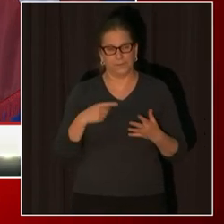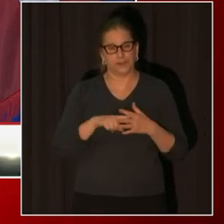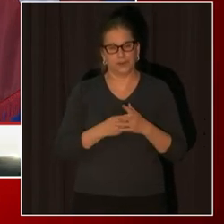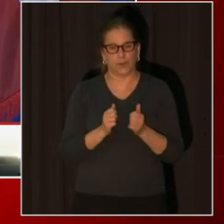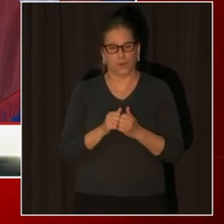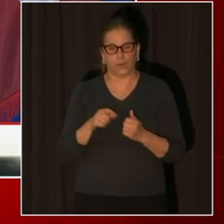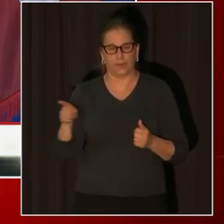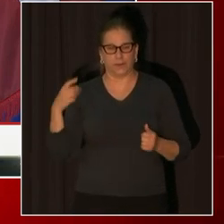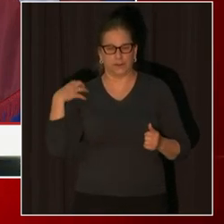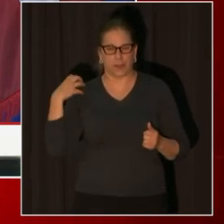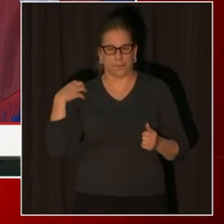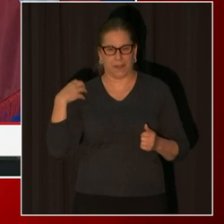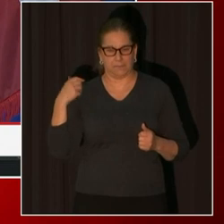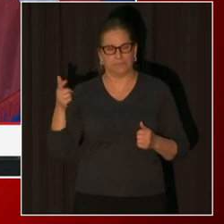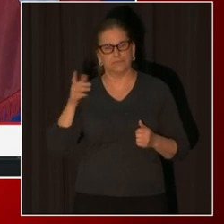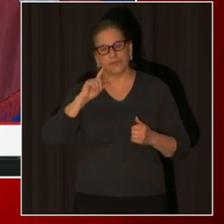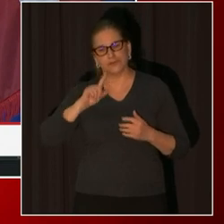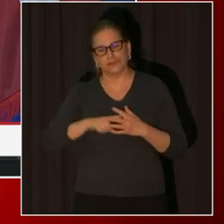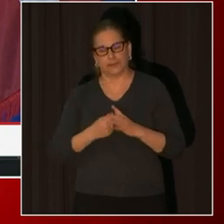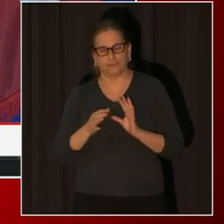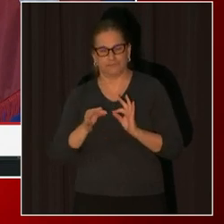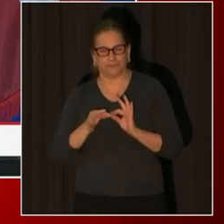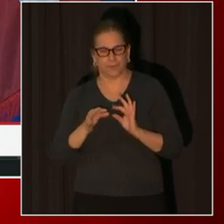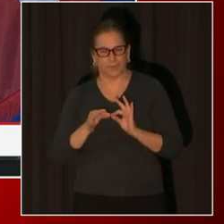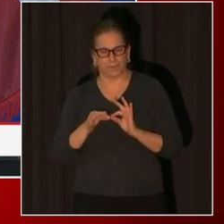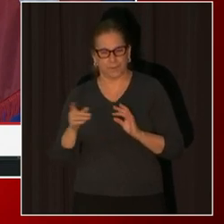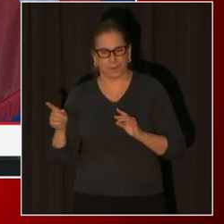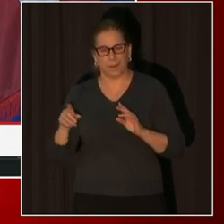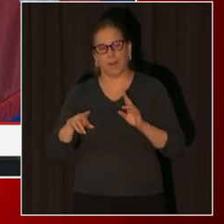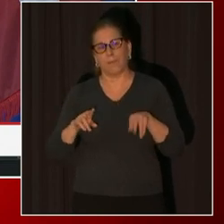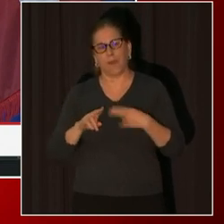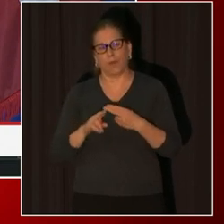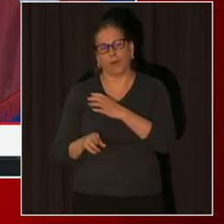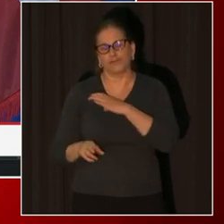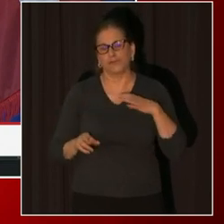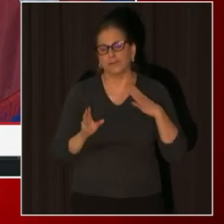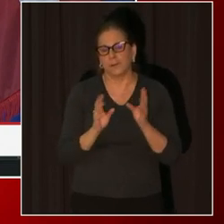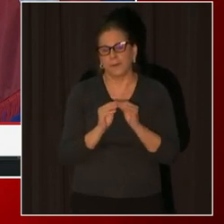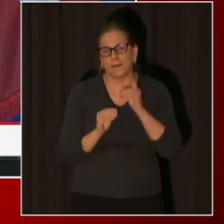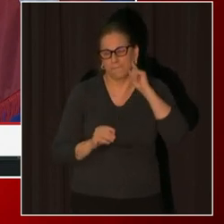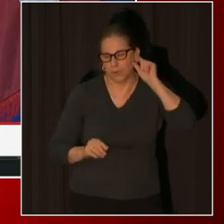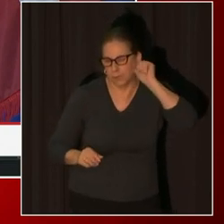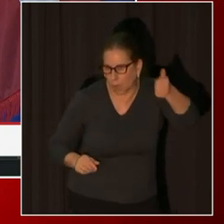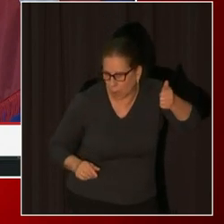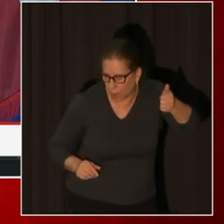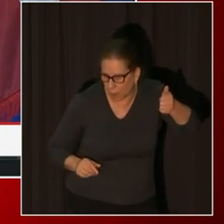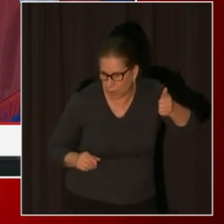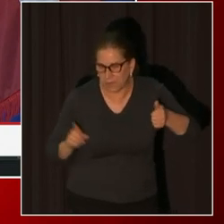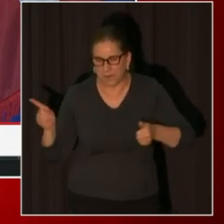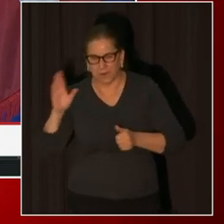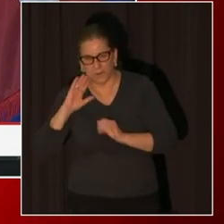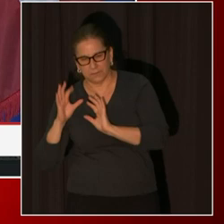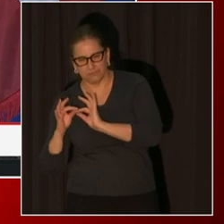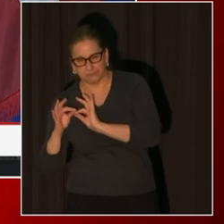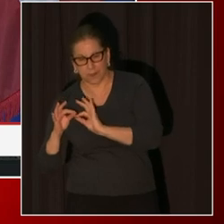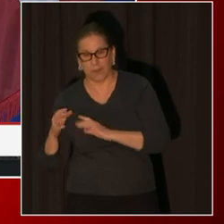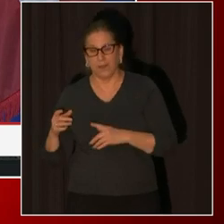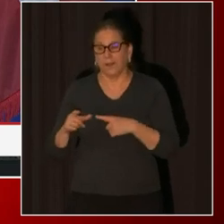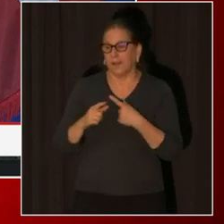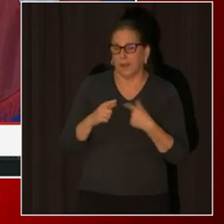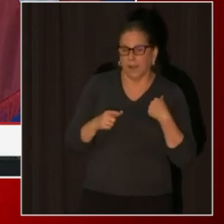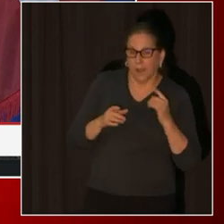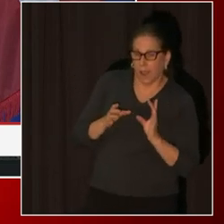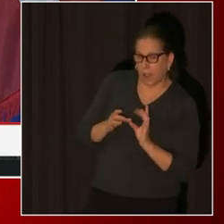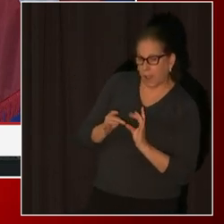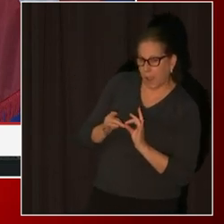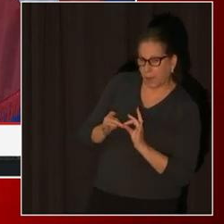briefing to the press about the council's meeting tomorrow. I'll make a few comments and then turn it to Rashad